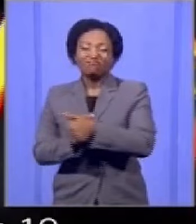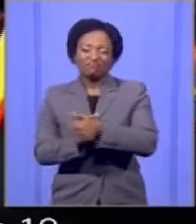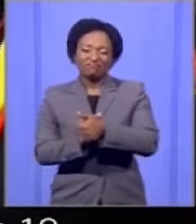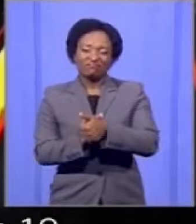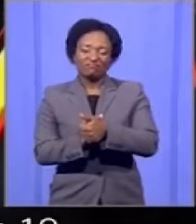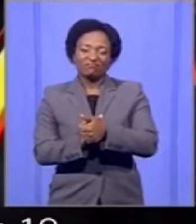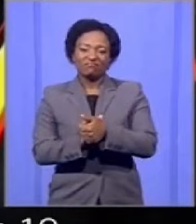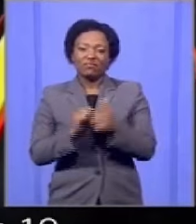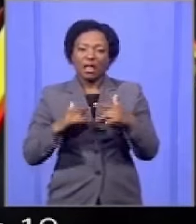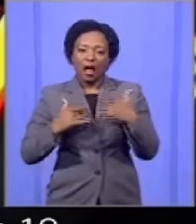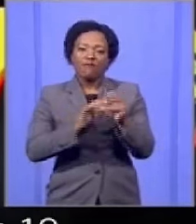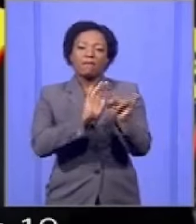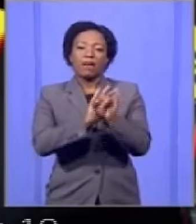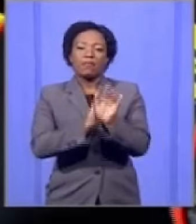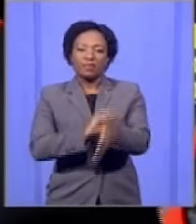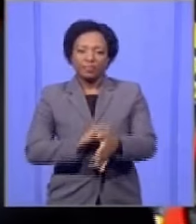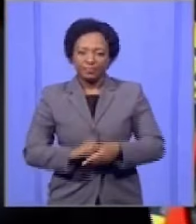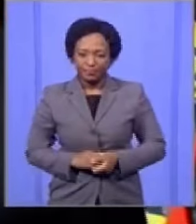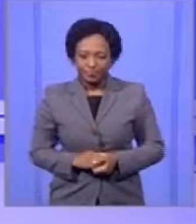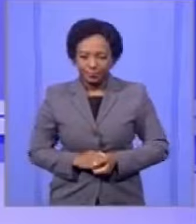be fine.